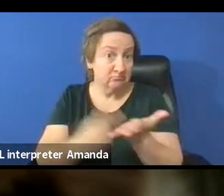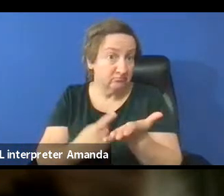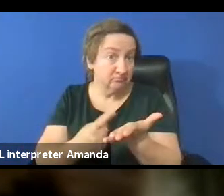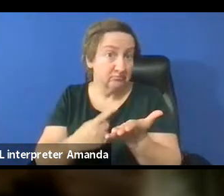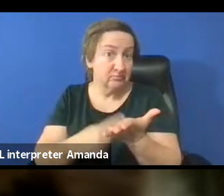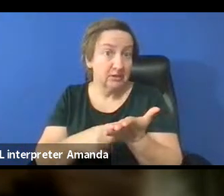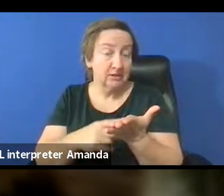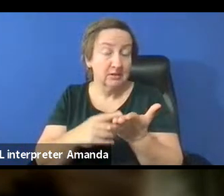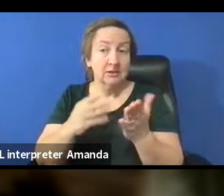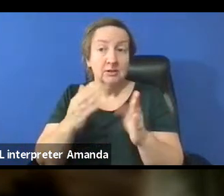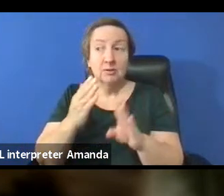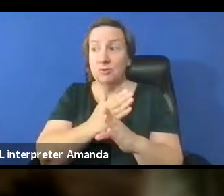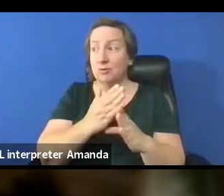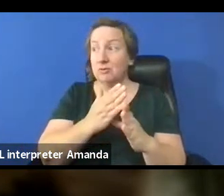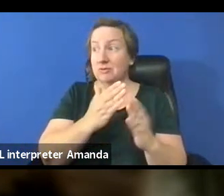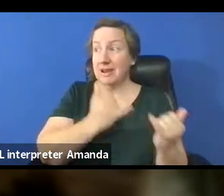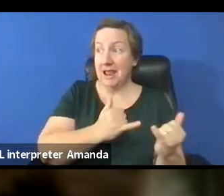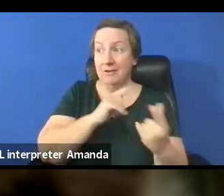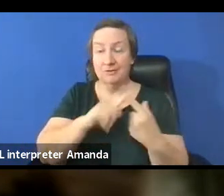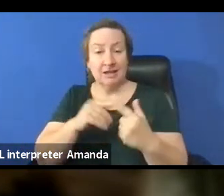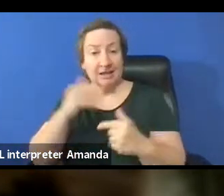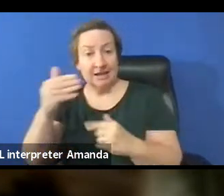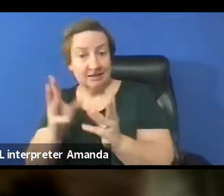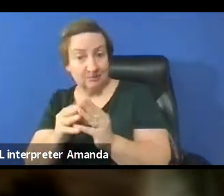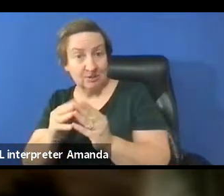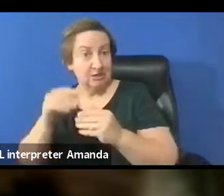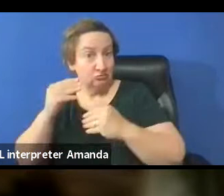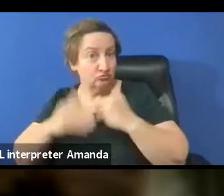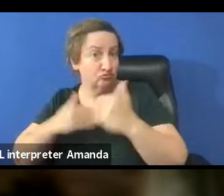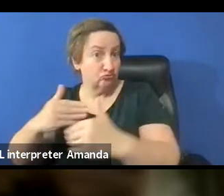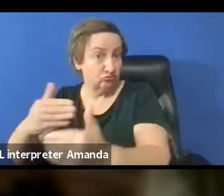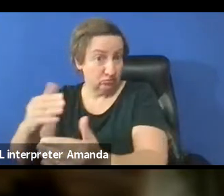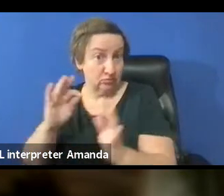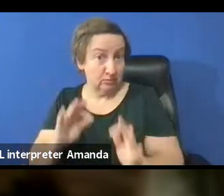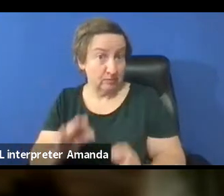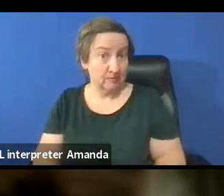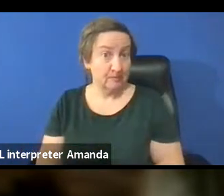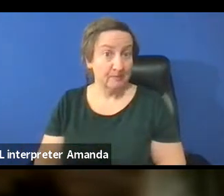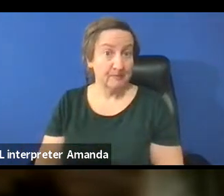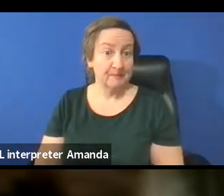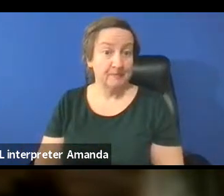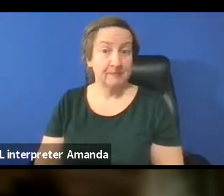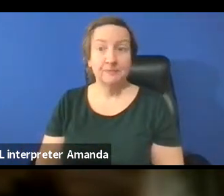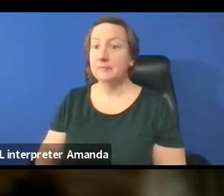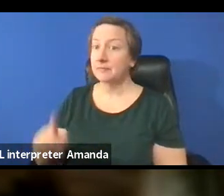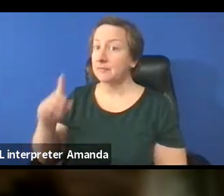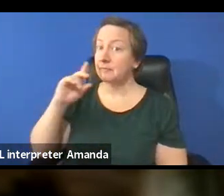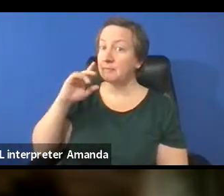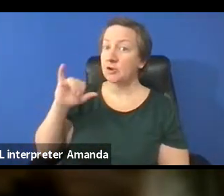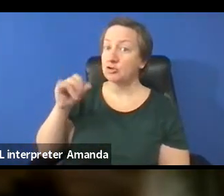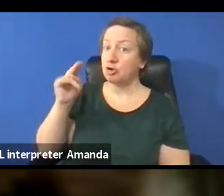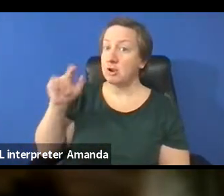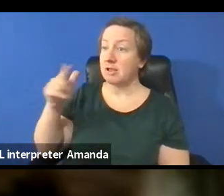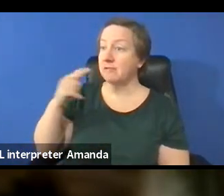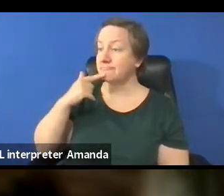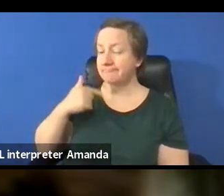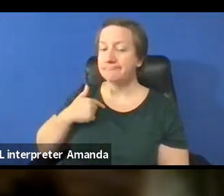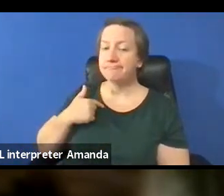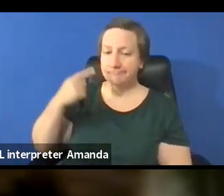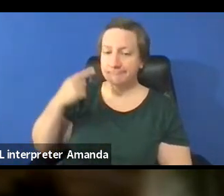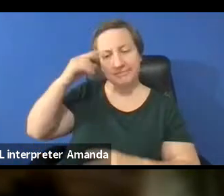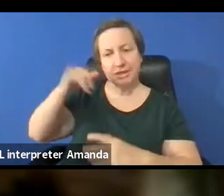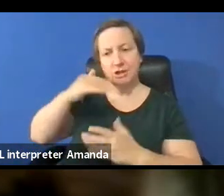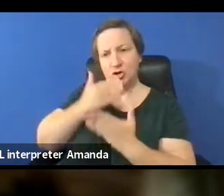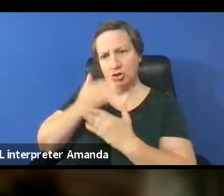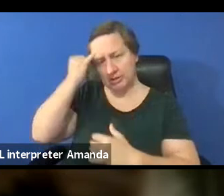between now and the next meeting and trying to get some forward momentum? Yep, I think it's a good idea, and we can send